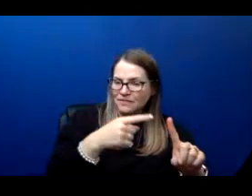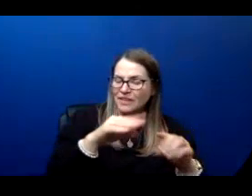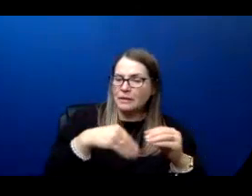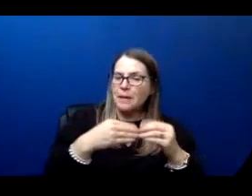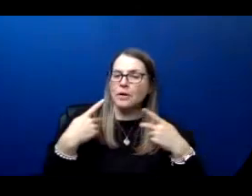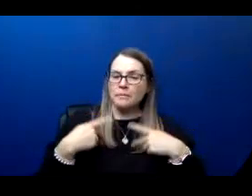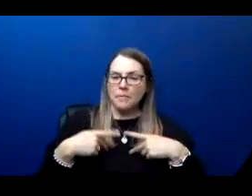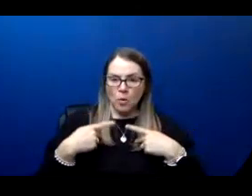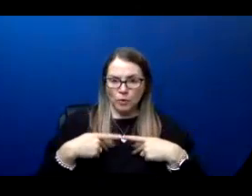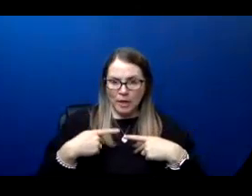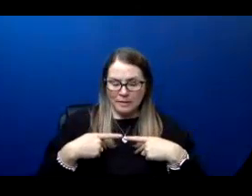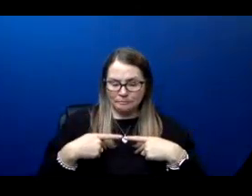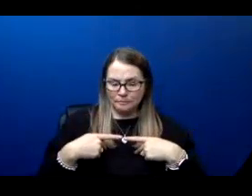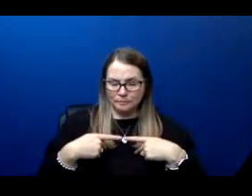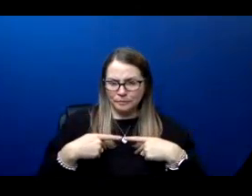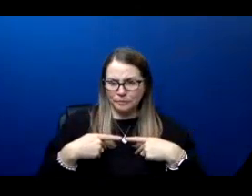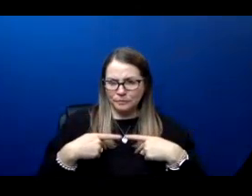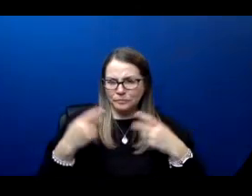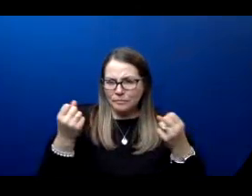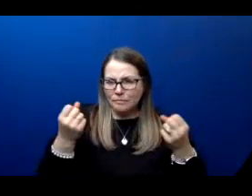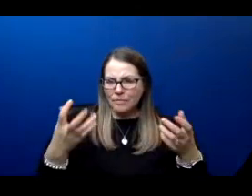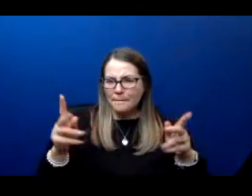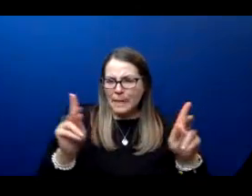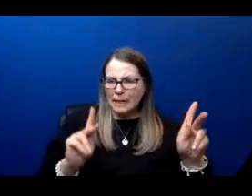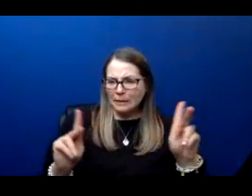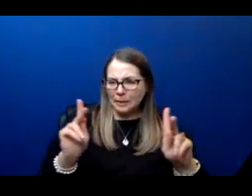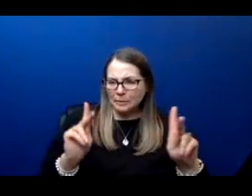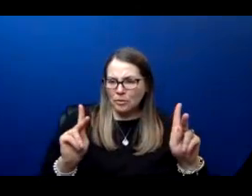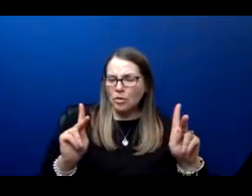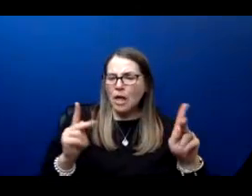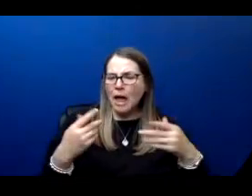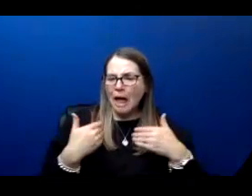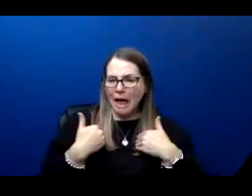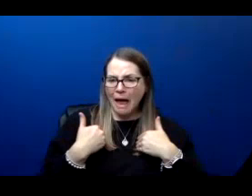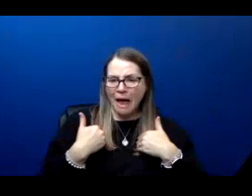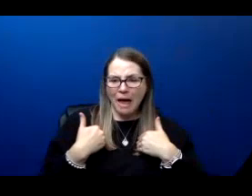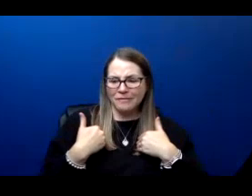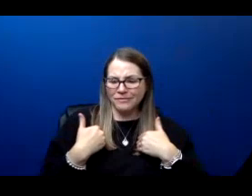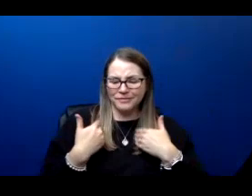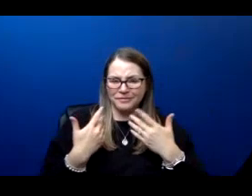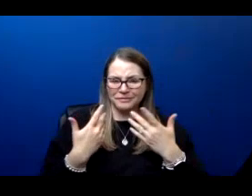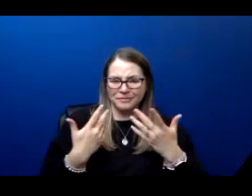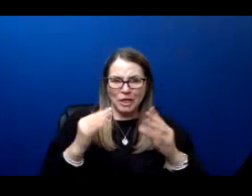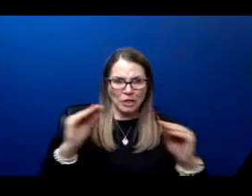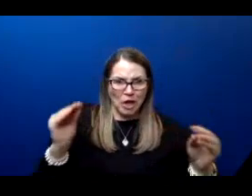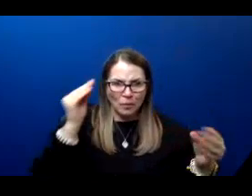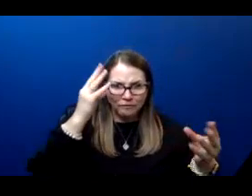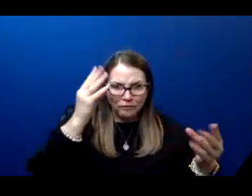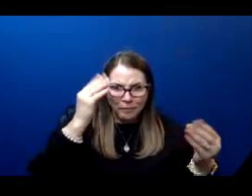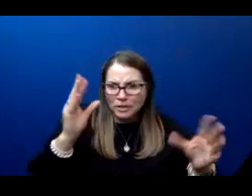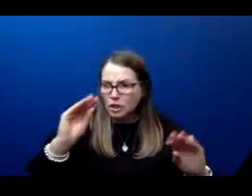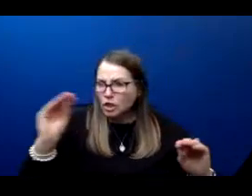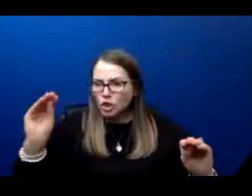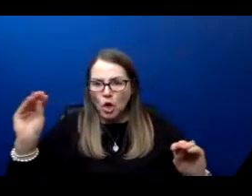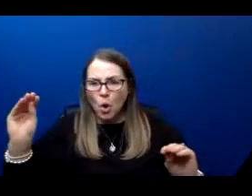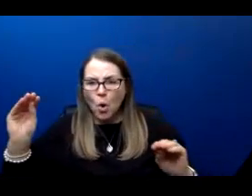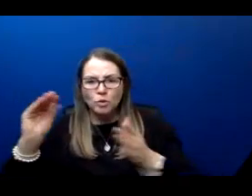also came up. Like a lot of people have not heard about it. Their providers are not talking about